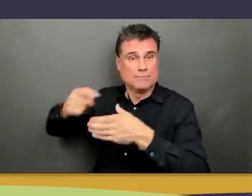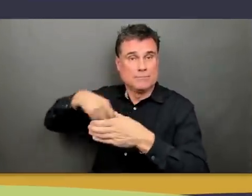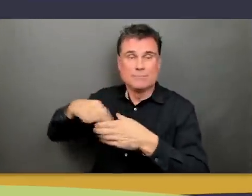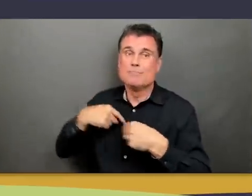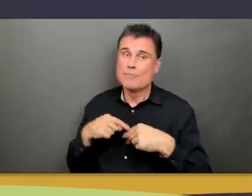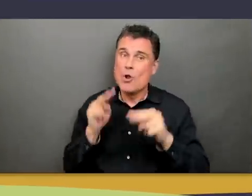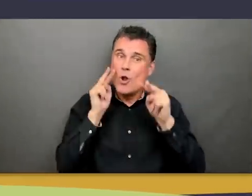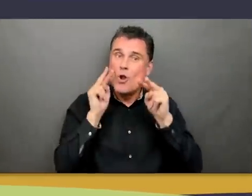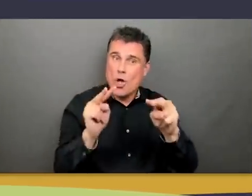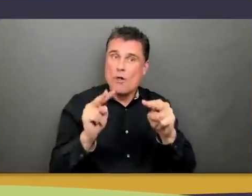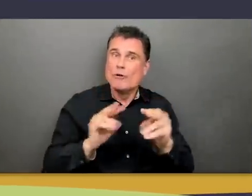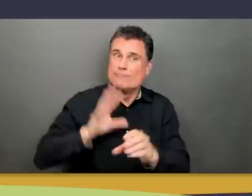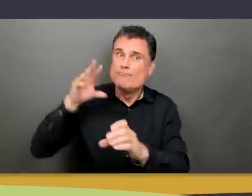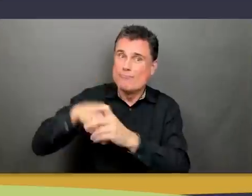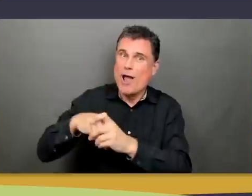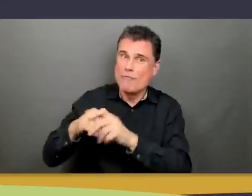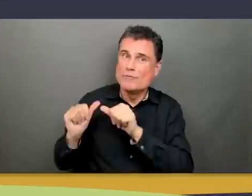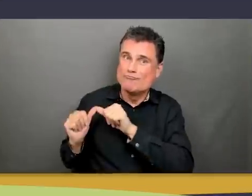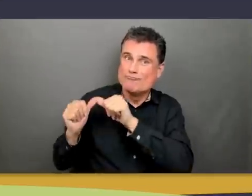BC,